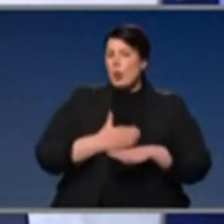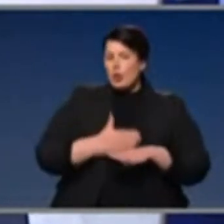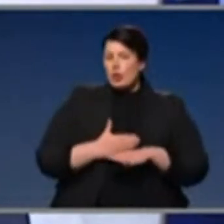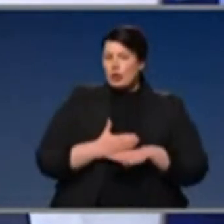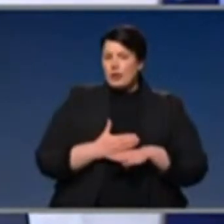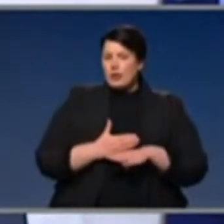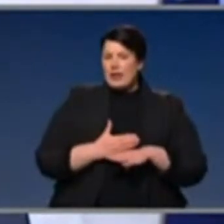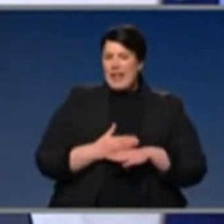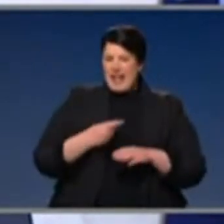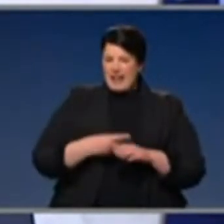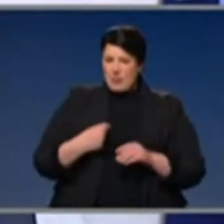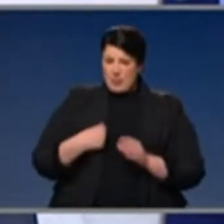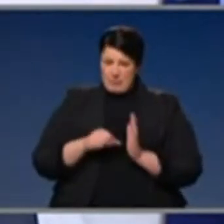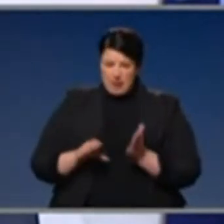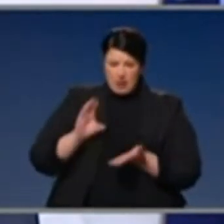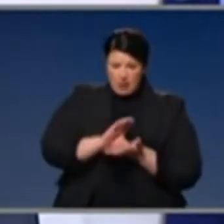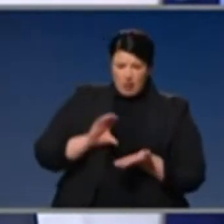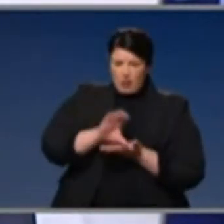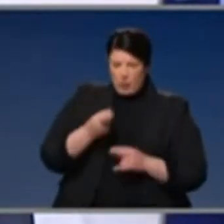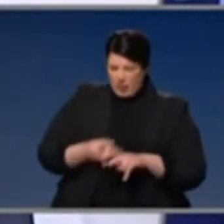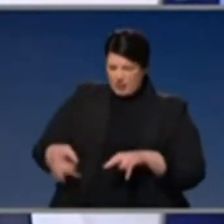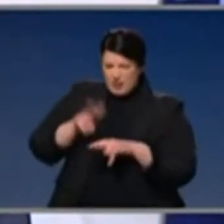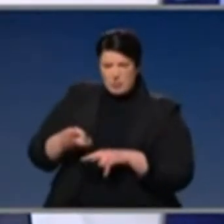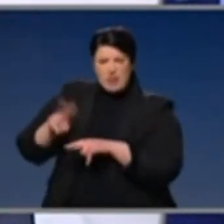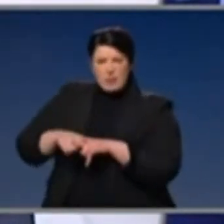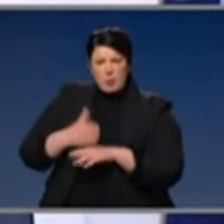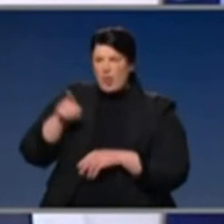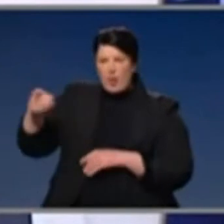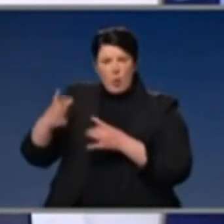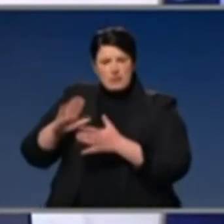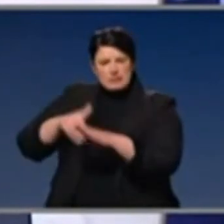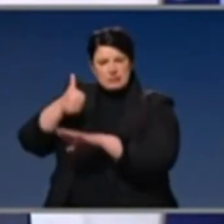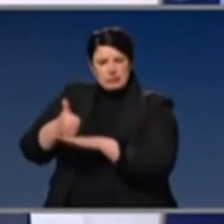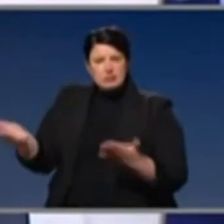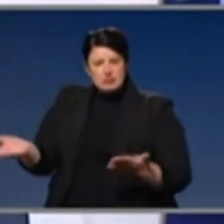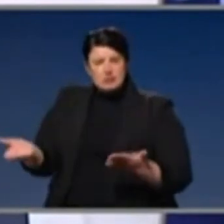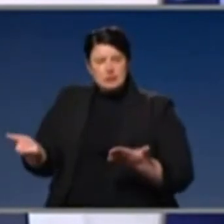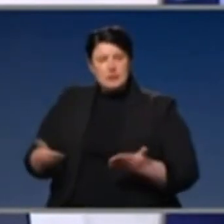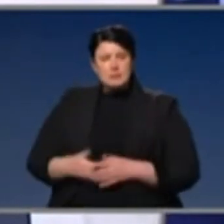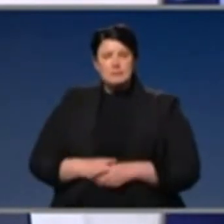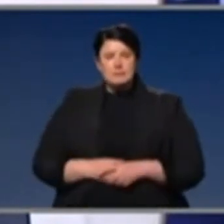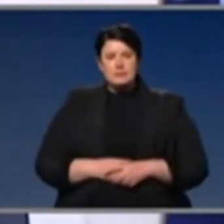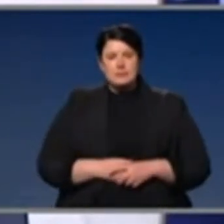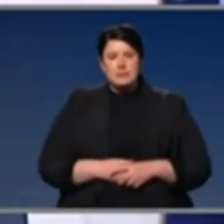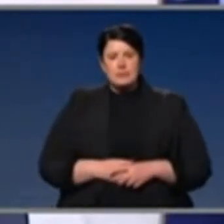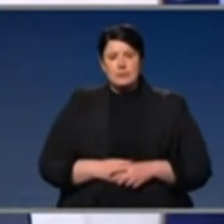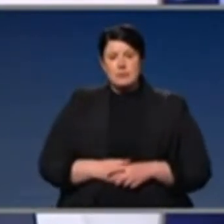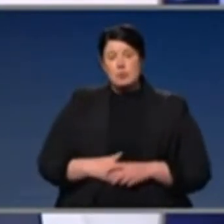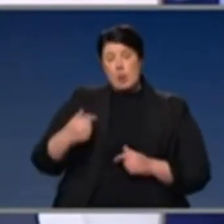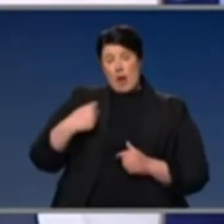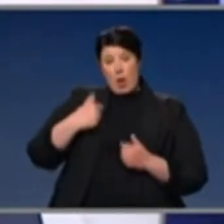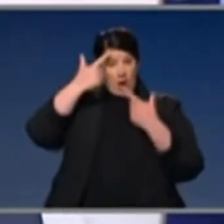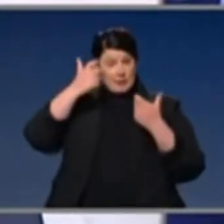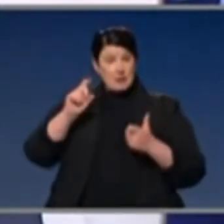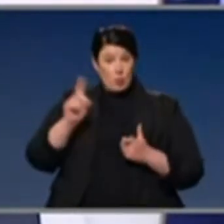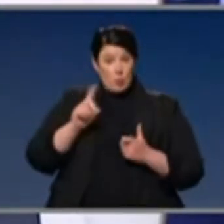take years to ramp up, and the threat from these cyber actors is here and now. So what we're proposing here is